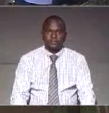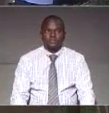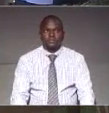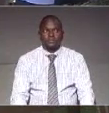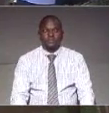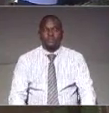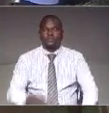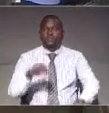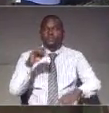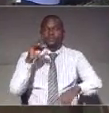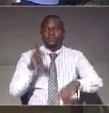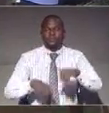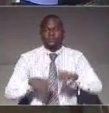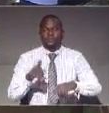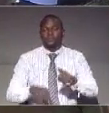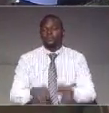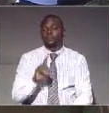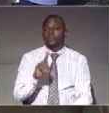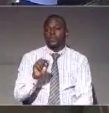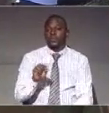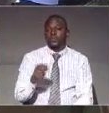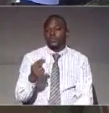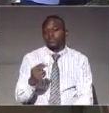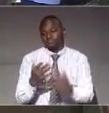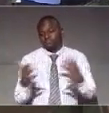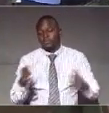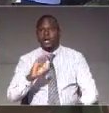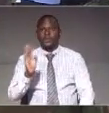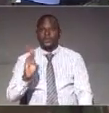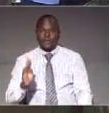the population of Africa is 1.2 something billion,